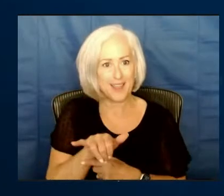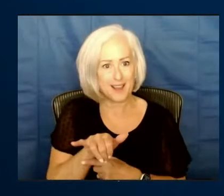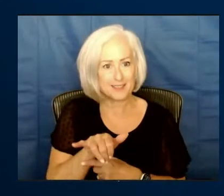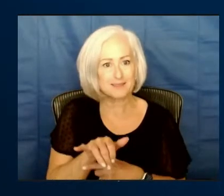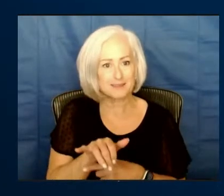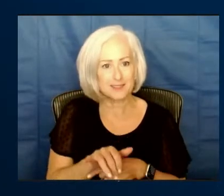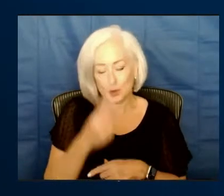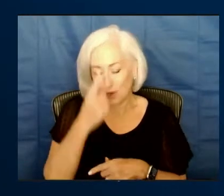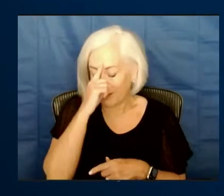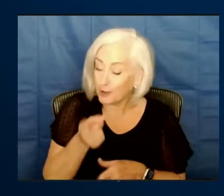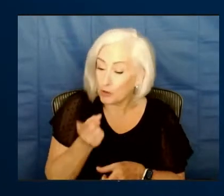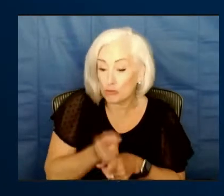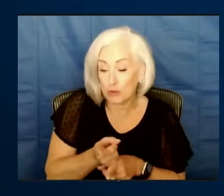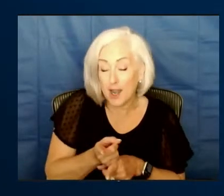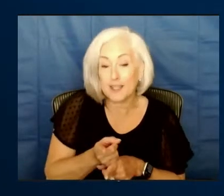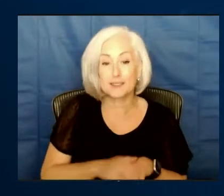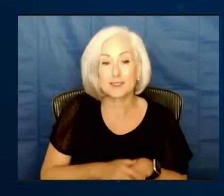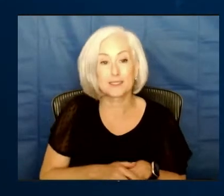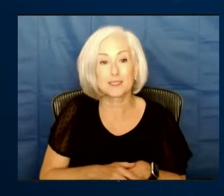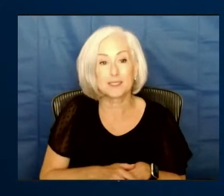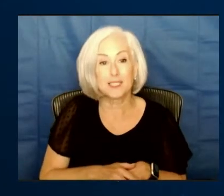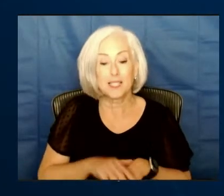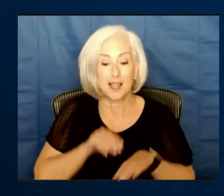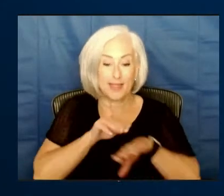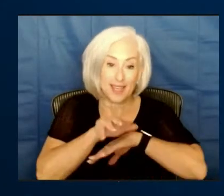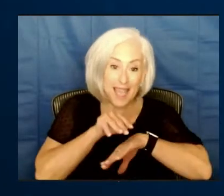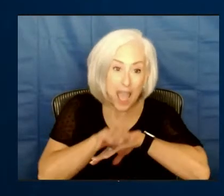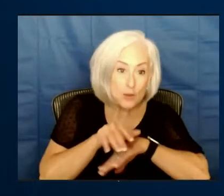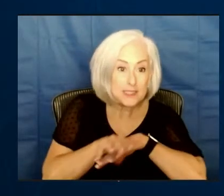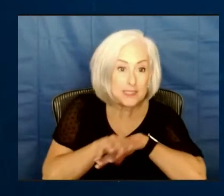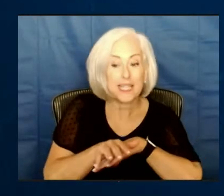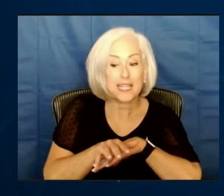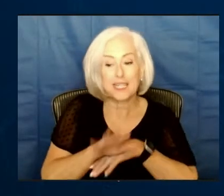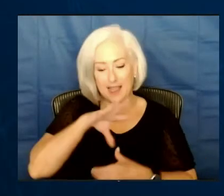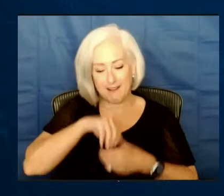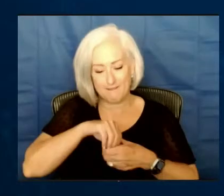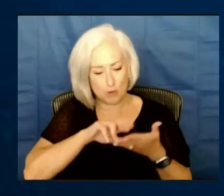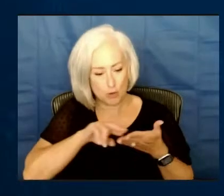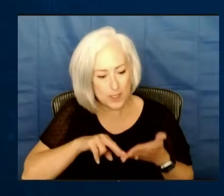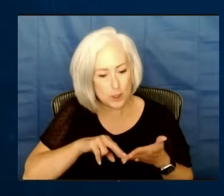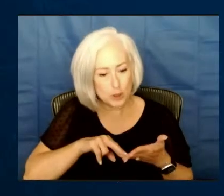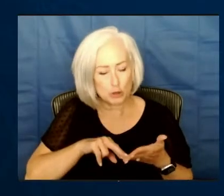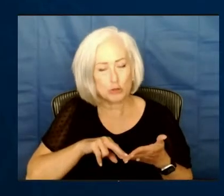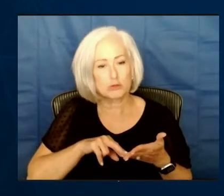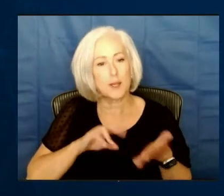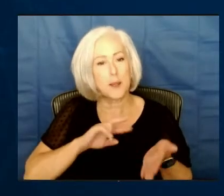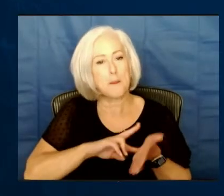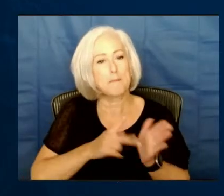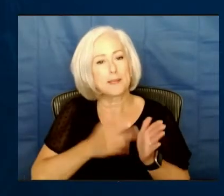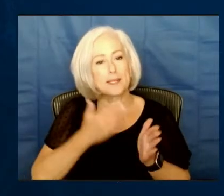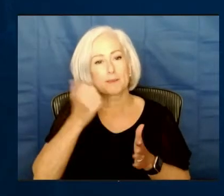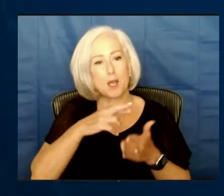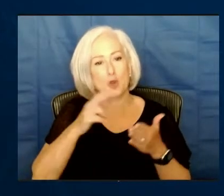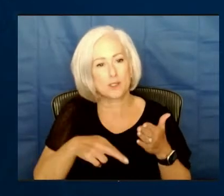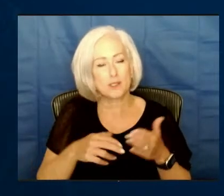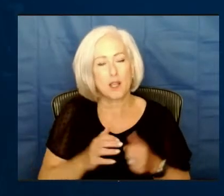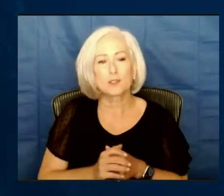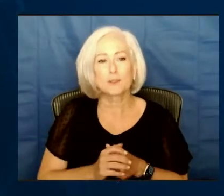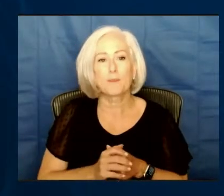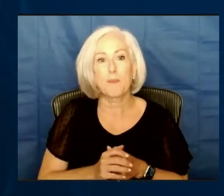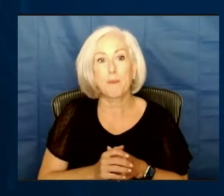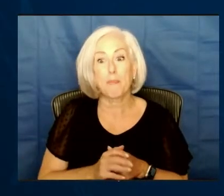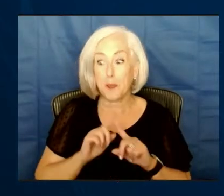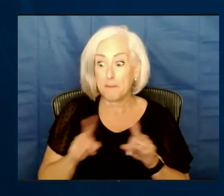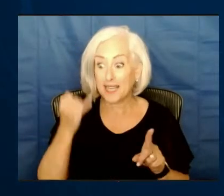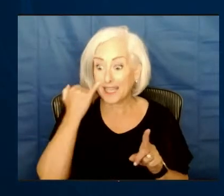I think that whole part about the counseling, being in research, gives you a better result. But it also means, gosh, if we do a good job in healthcare, look at the